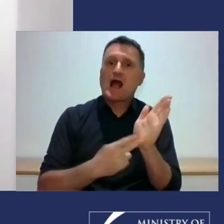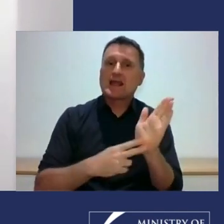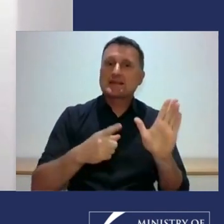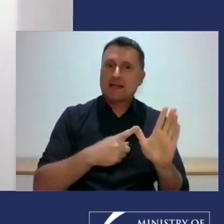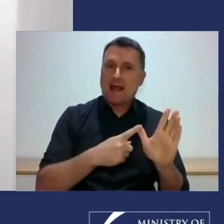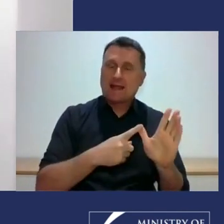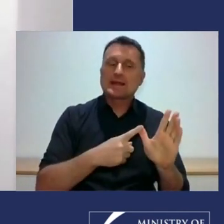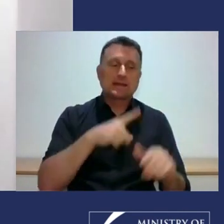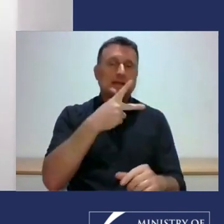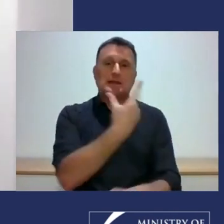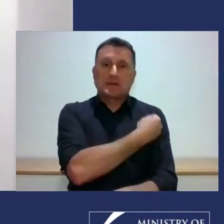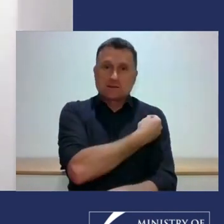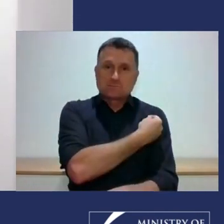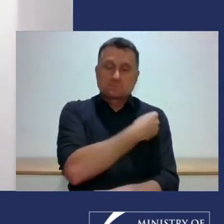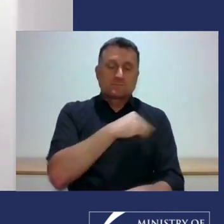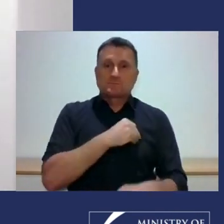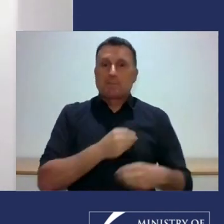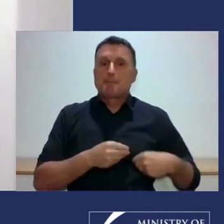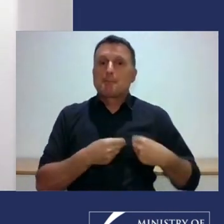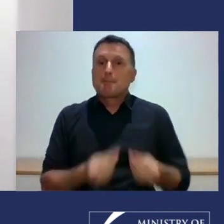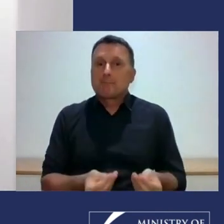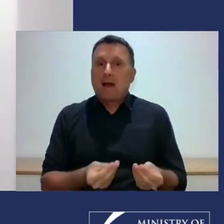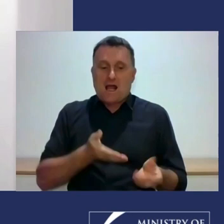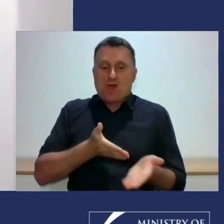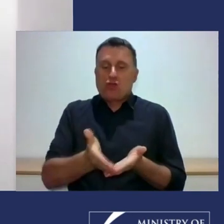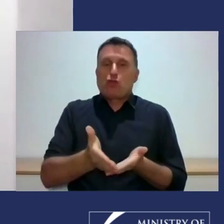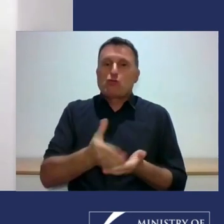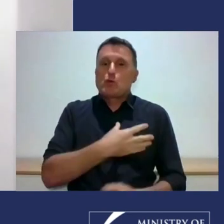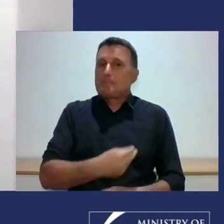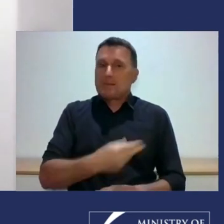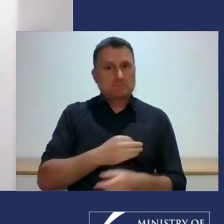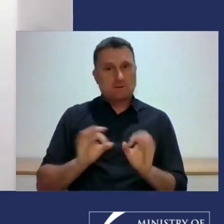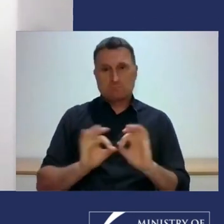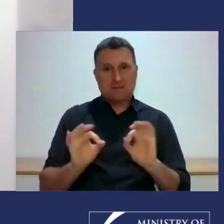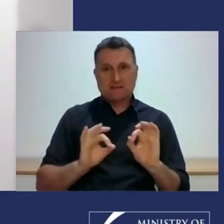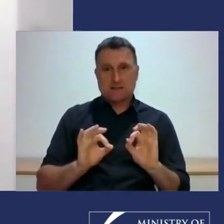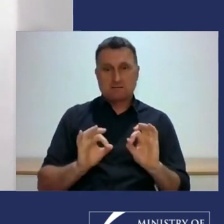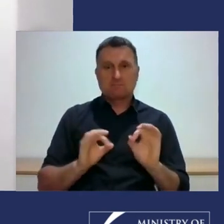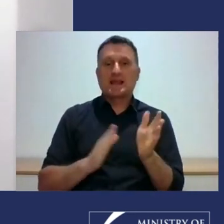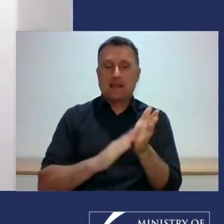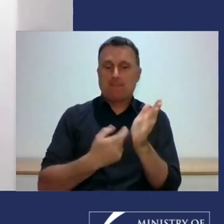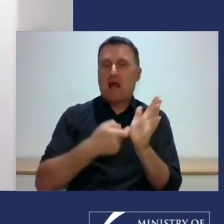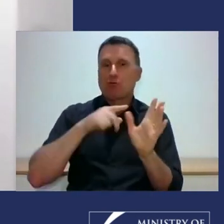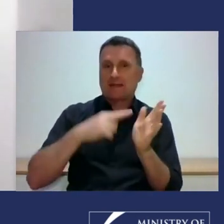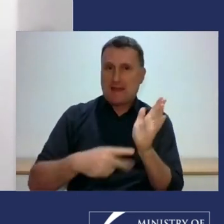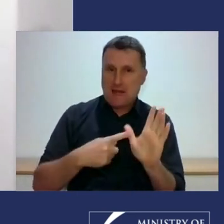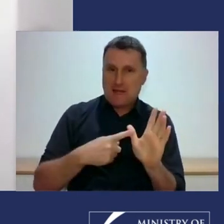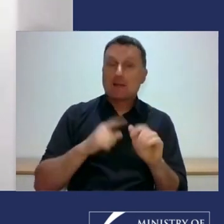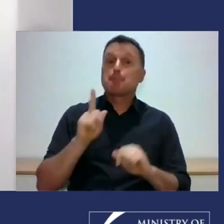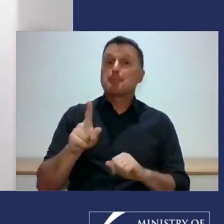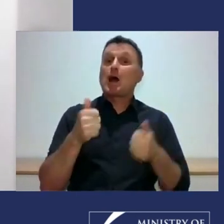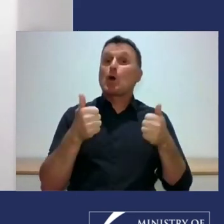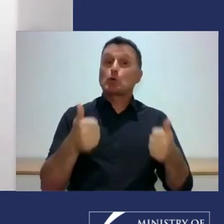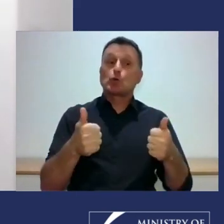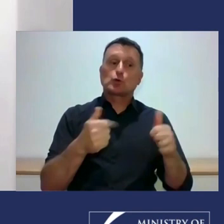get antibodies, which is a great benefit. So we know that they get great antibodies through the placenta while they're pregnant, but